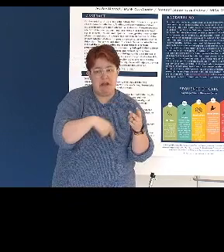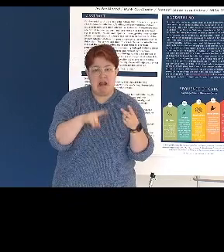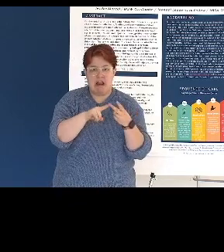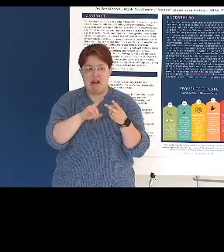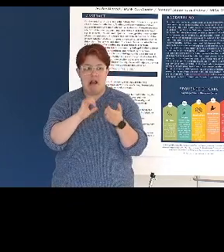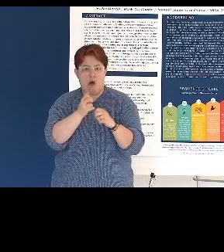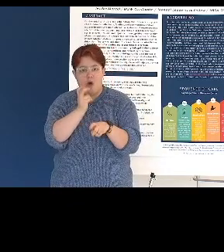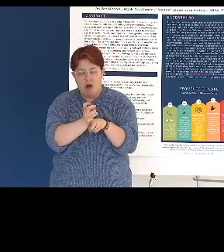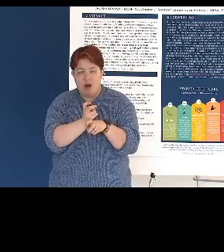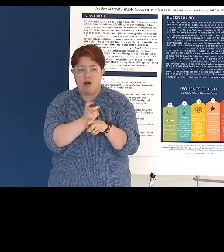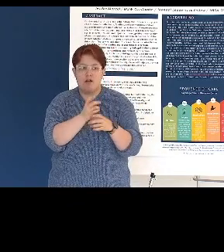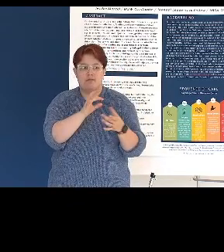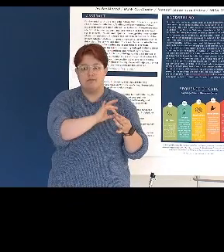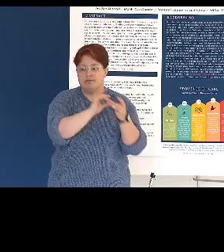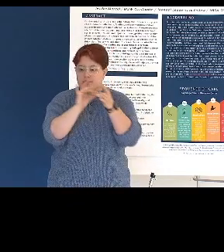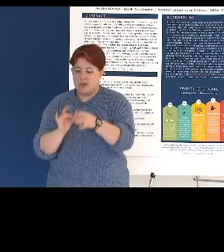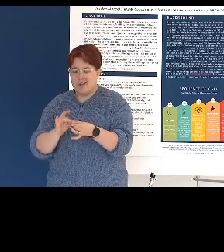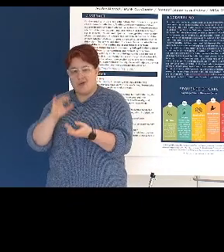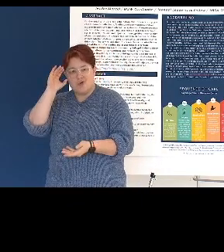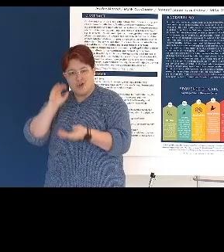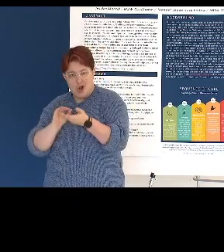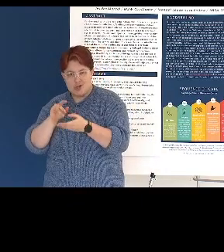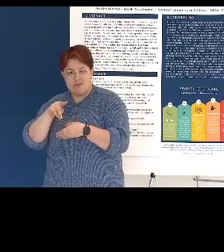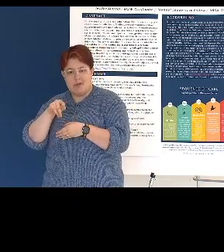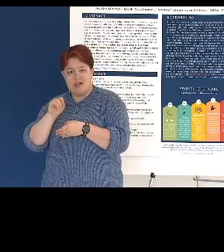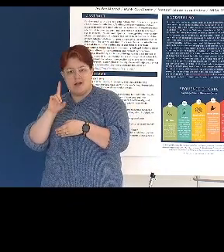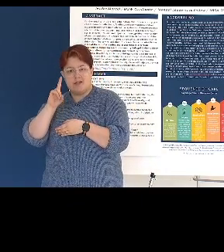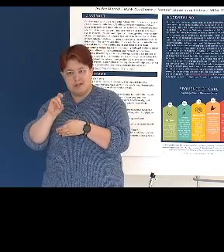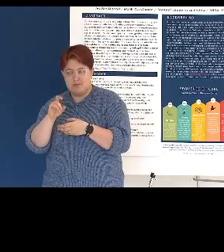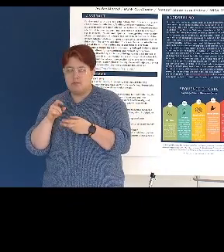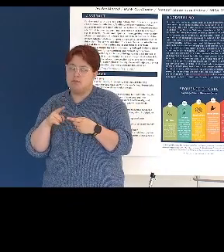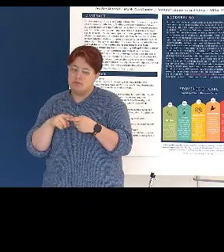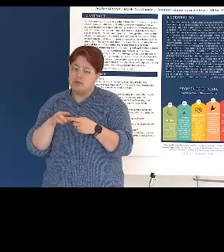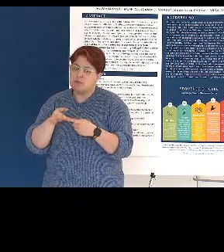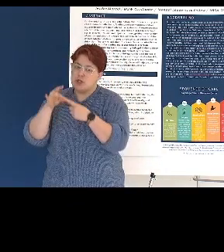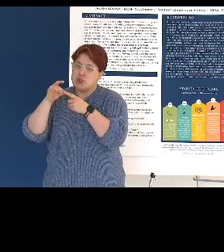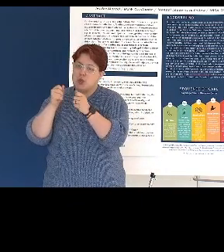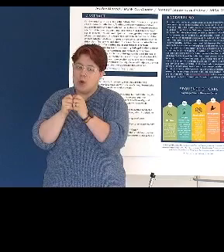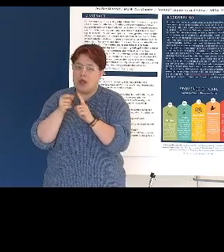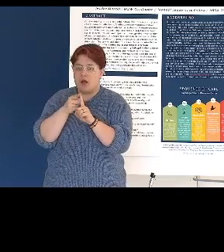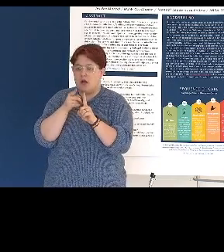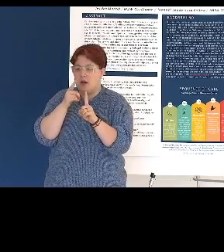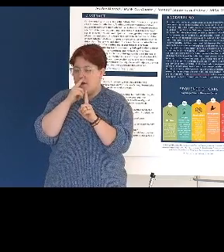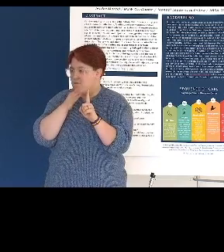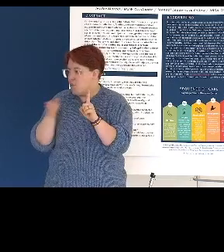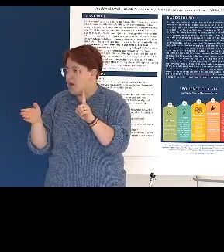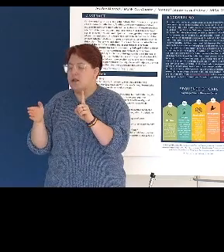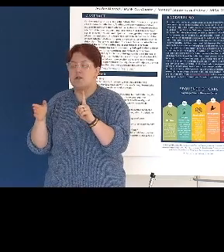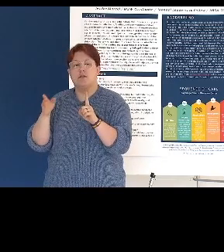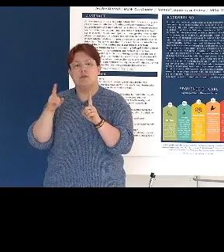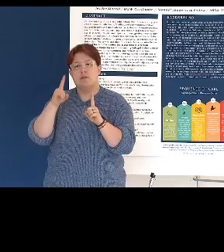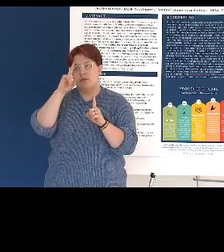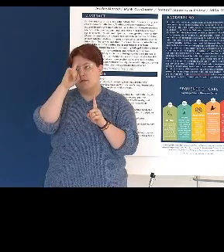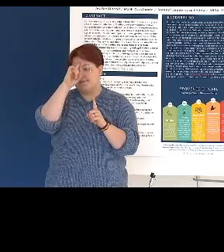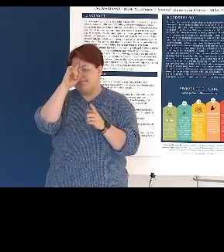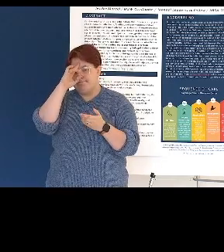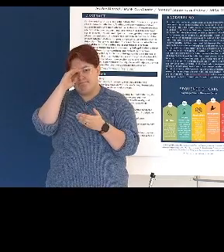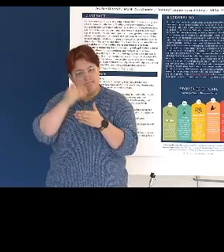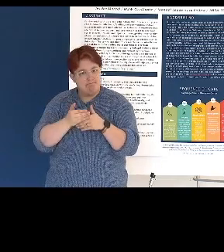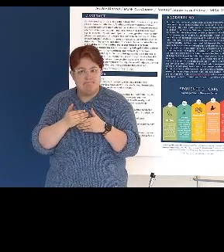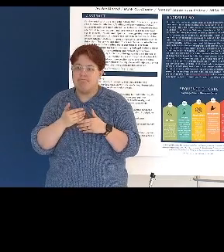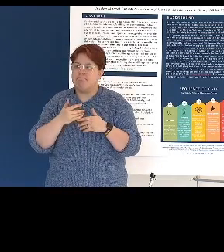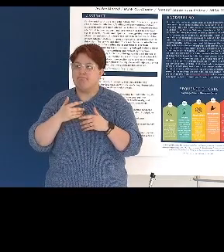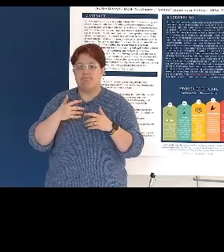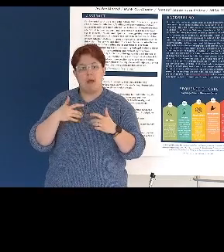PTSD symptoms, especially hyperarousal, avoidance, and numbing or dissociation. For example,